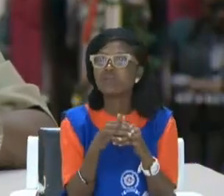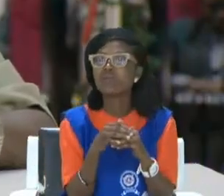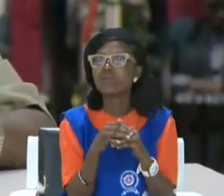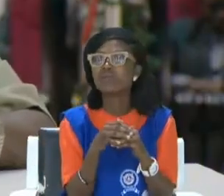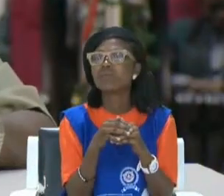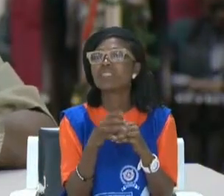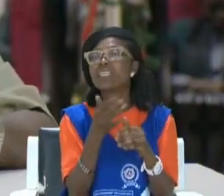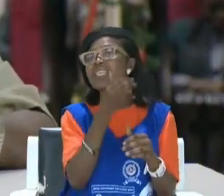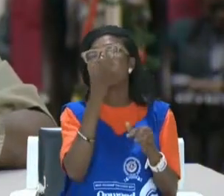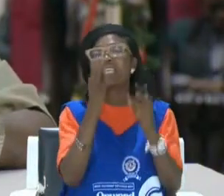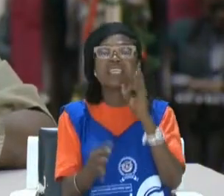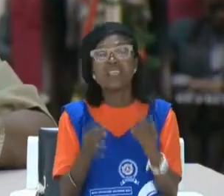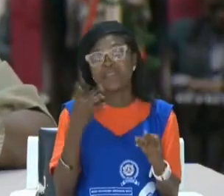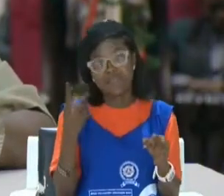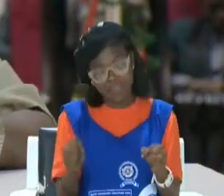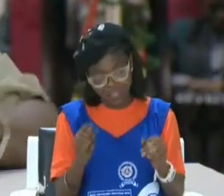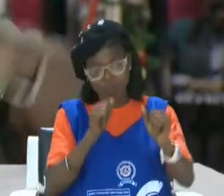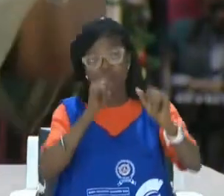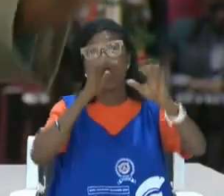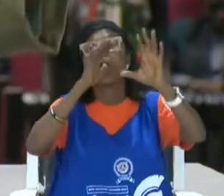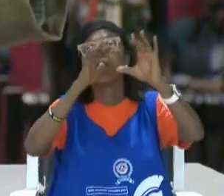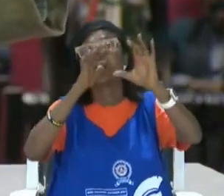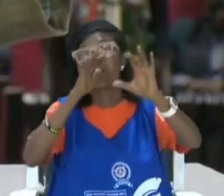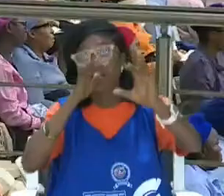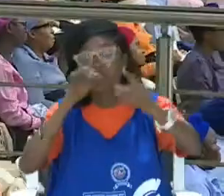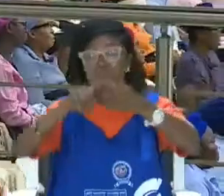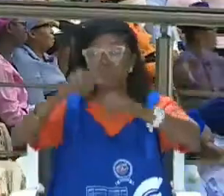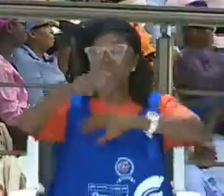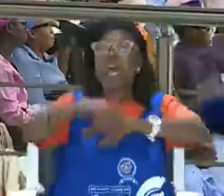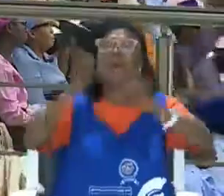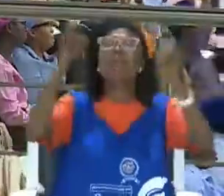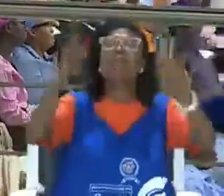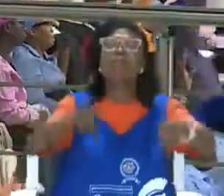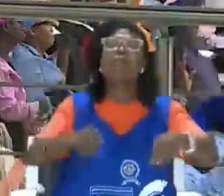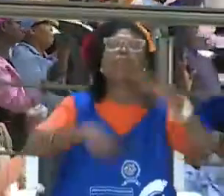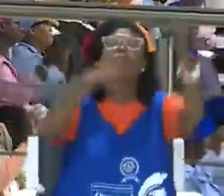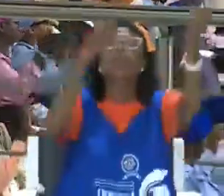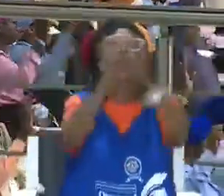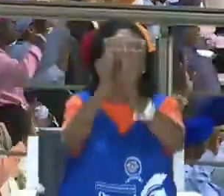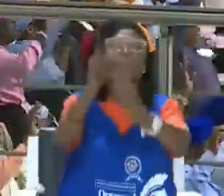If the trumpet sounds tonight, how many of you will go with the Lord?